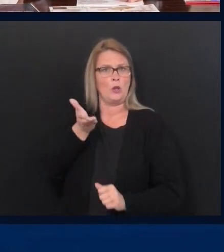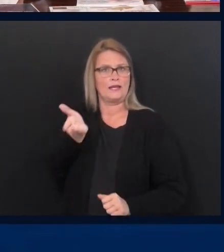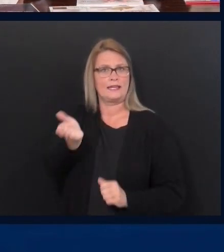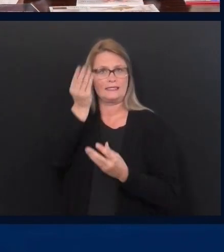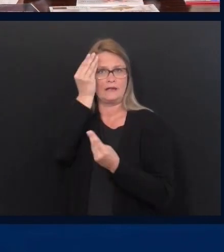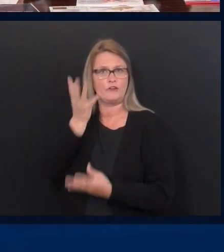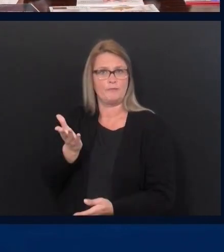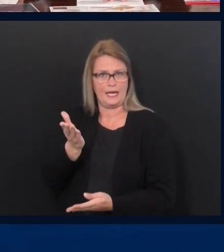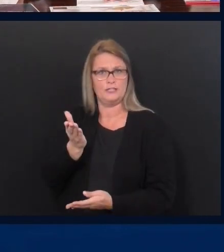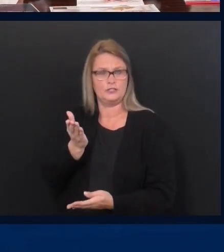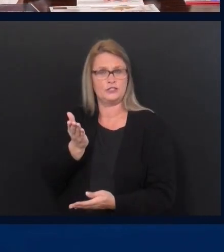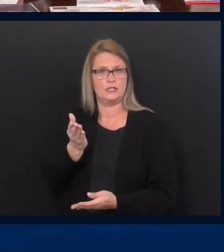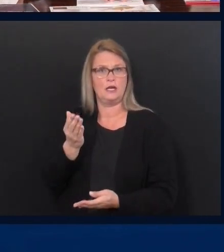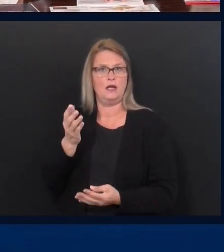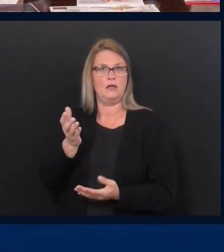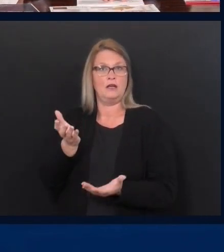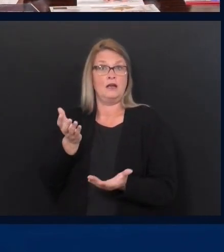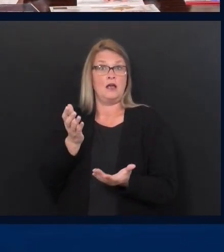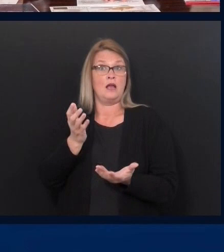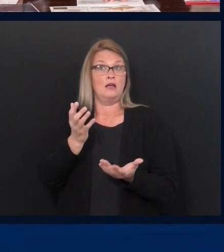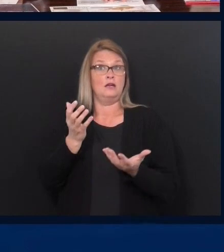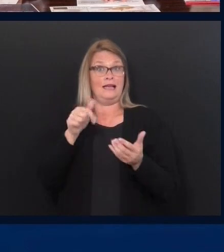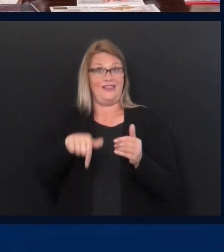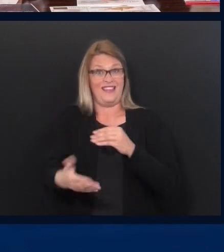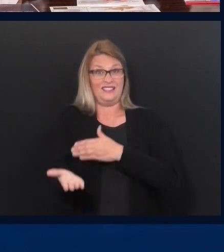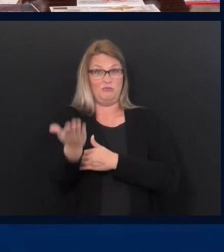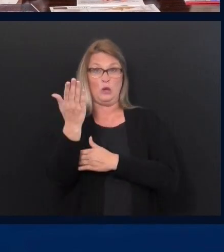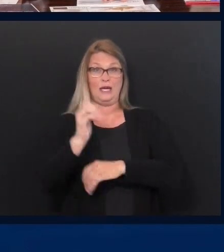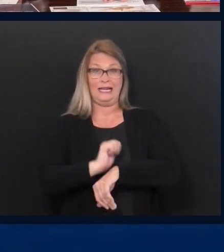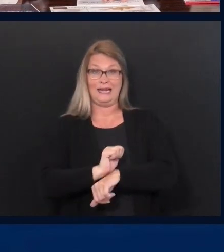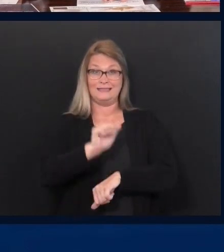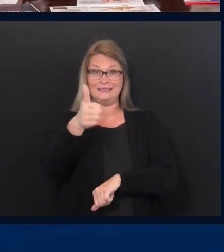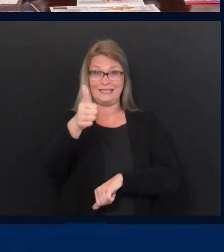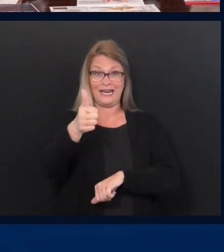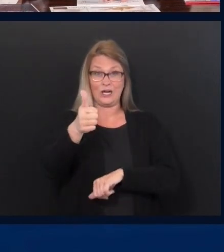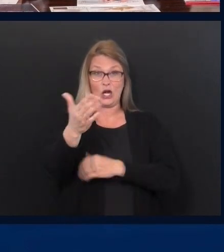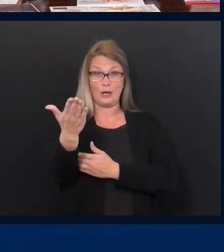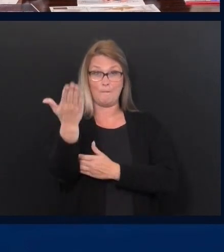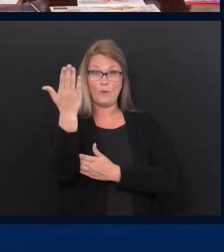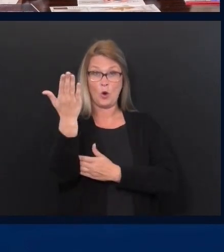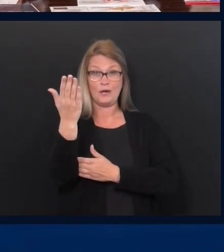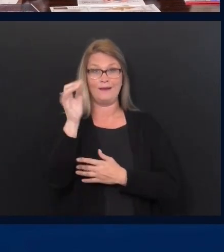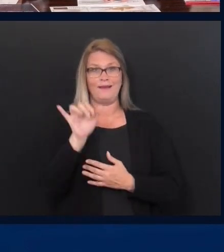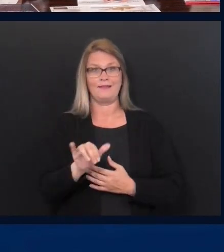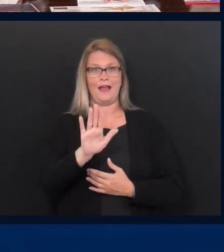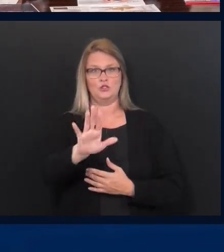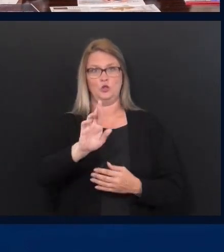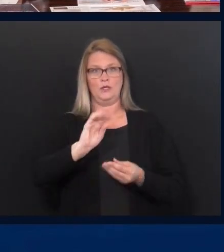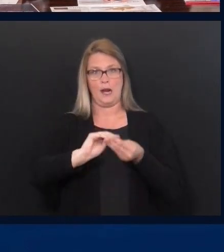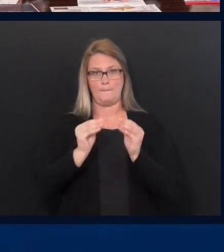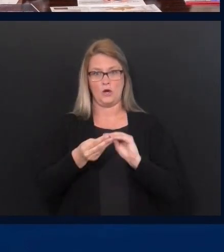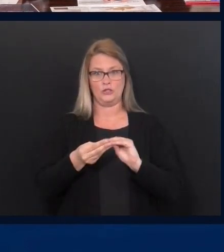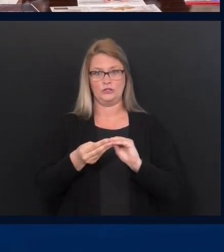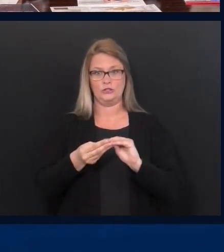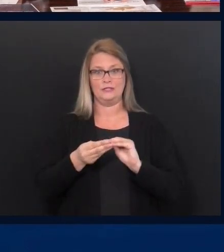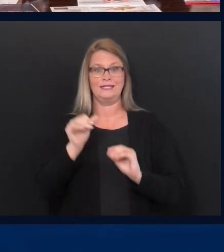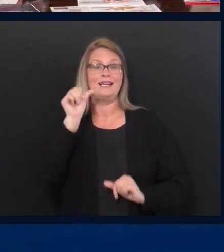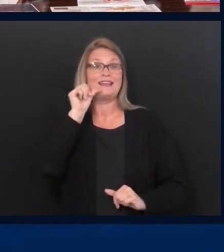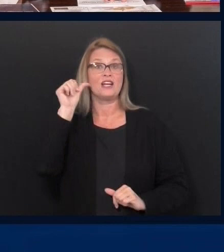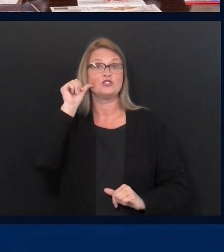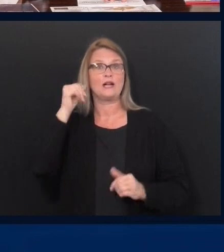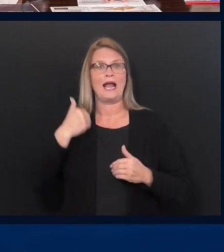I guess as of 10 o'clock this morning, right there is your rate number. Yesterday we were